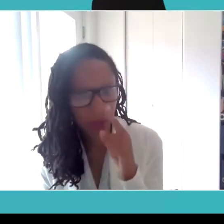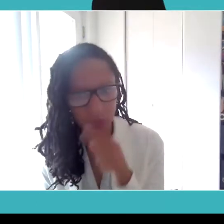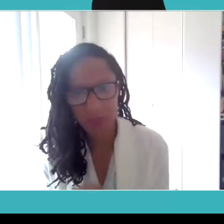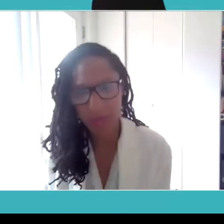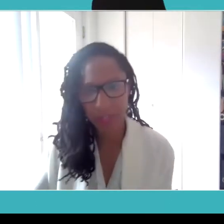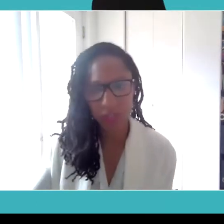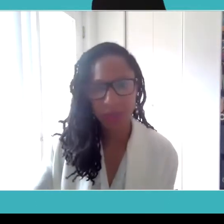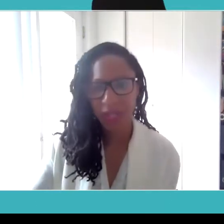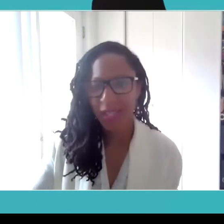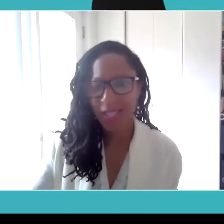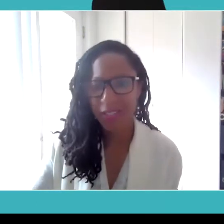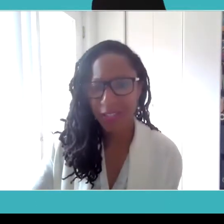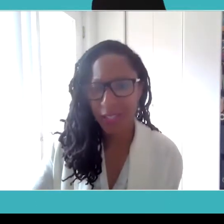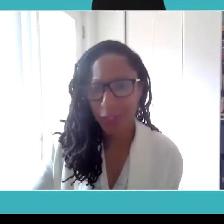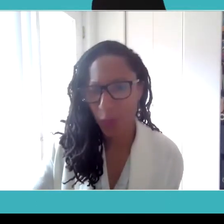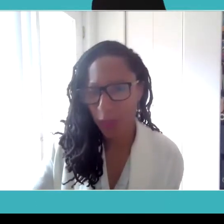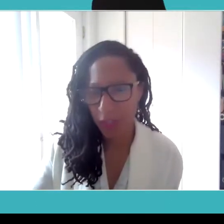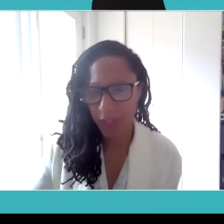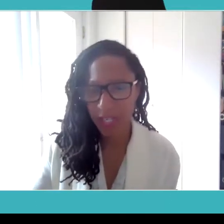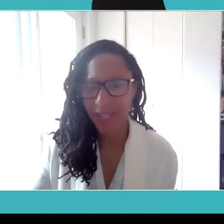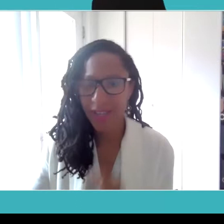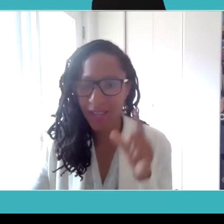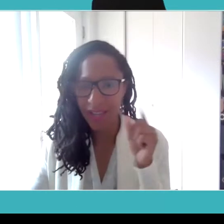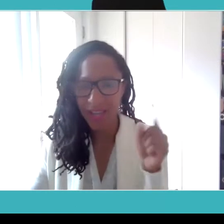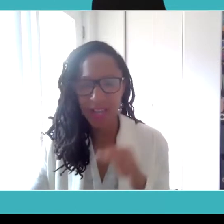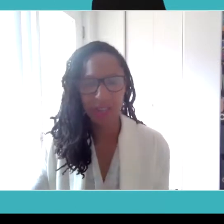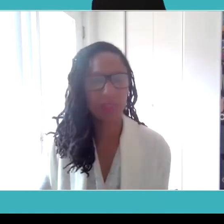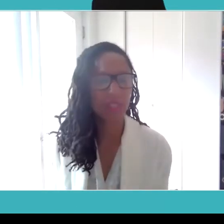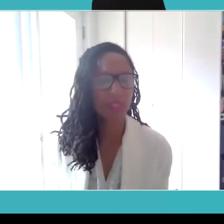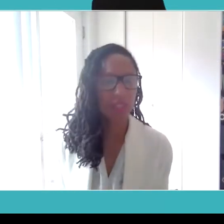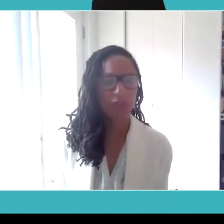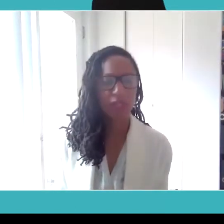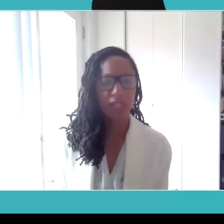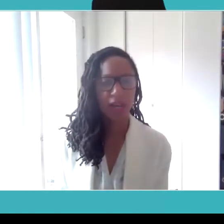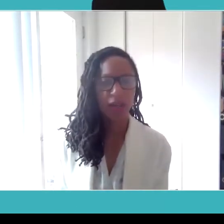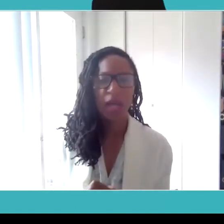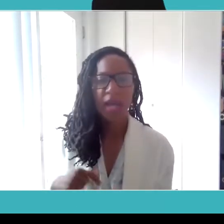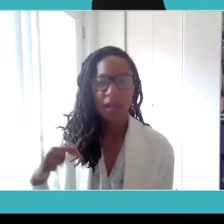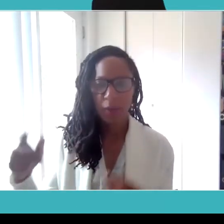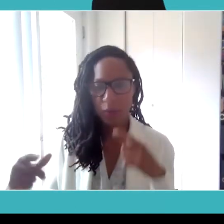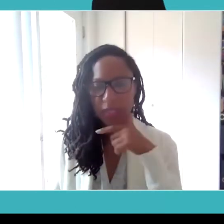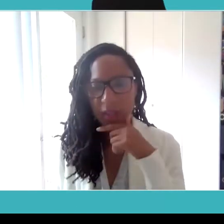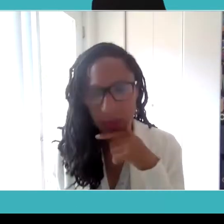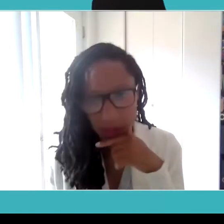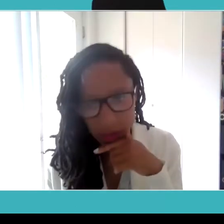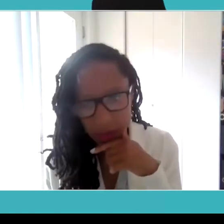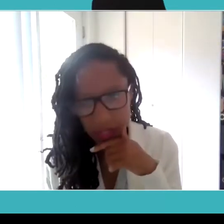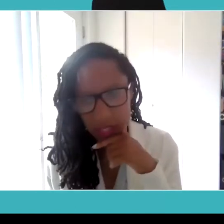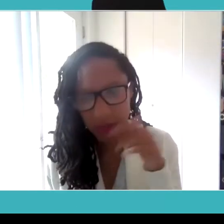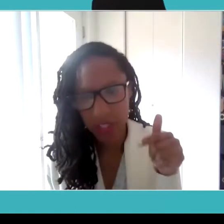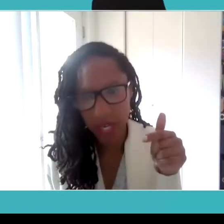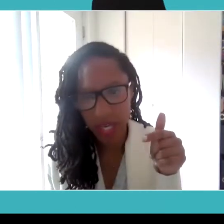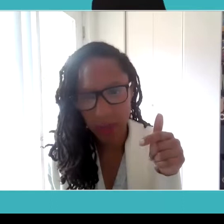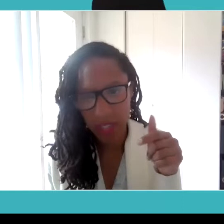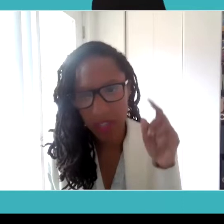nose to remind you that I just said the word journey. Ha ha ha. There's a little secret in there. What's that called, Laura, when it's like a